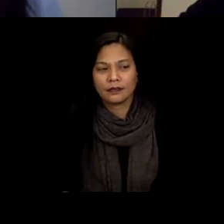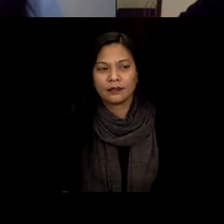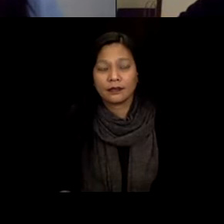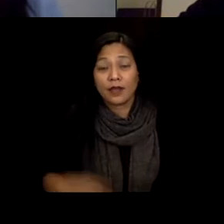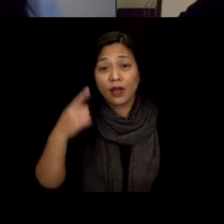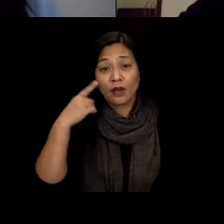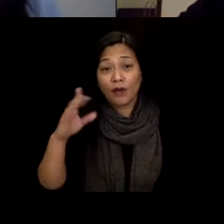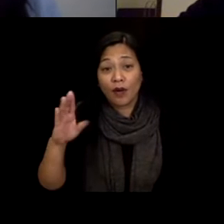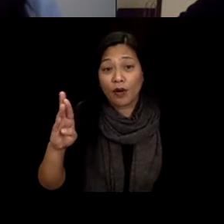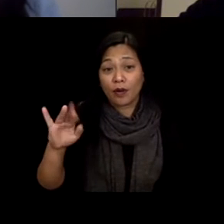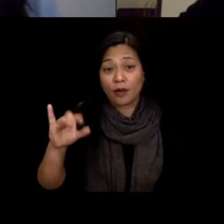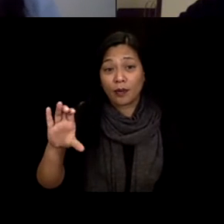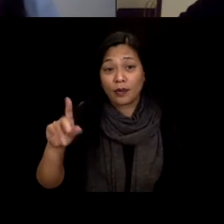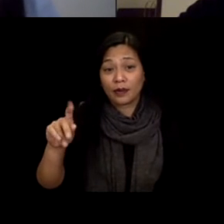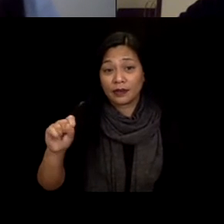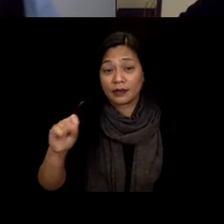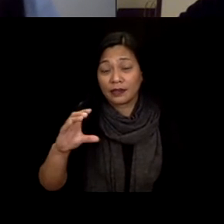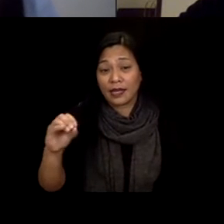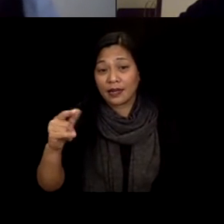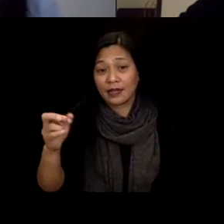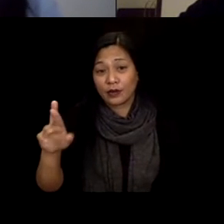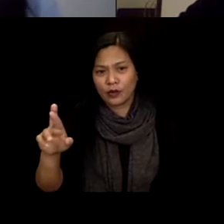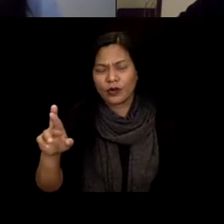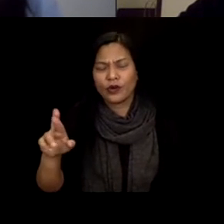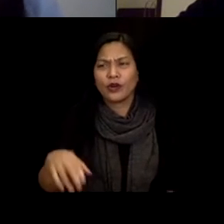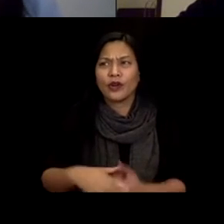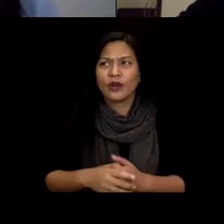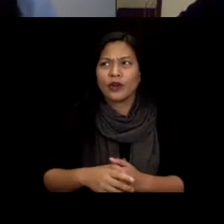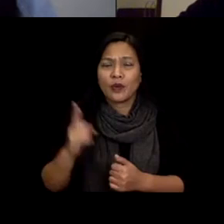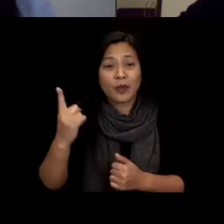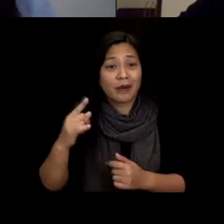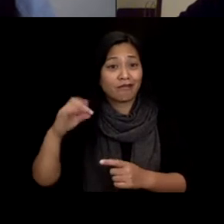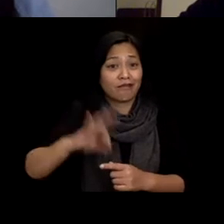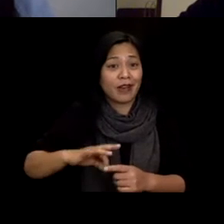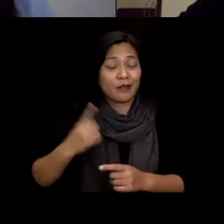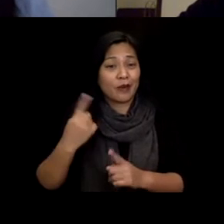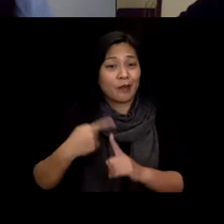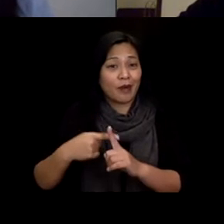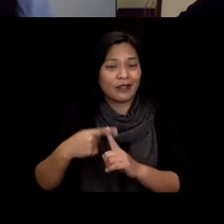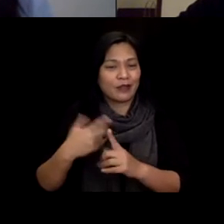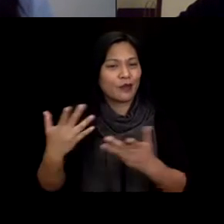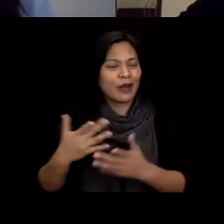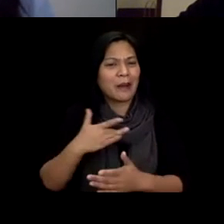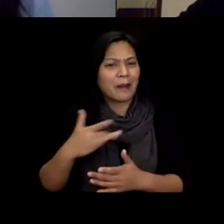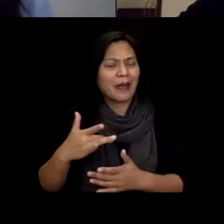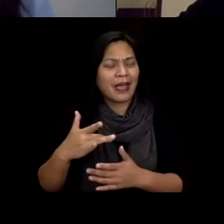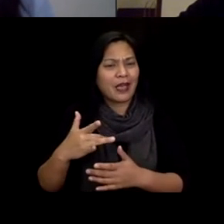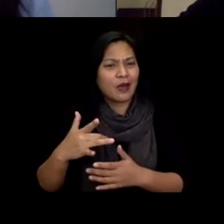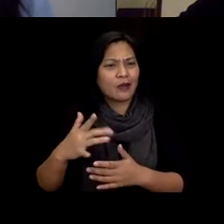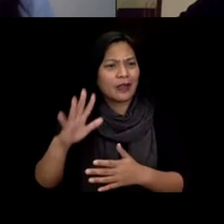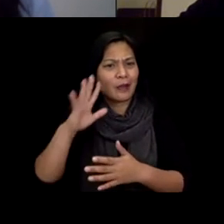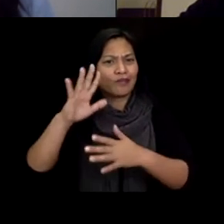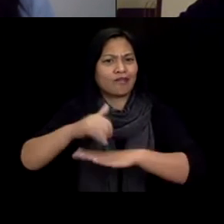Glitter is its ad hoc nature. Of course, like as a collective